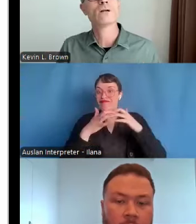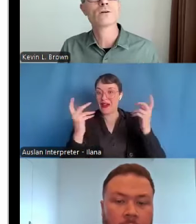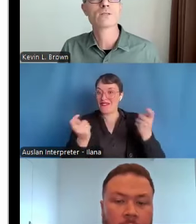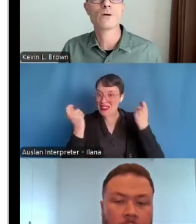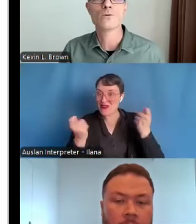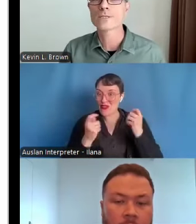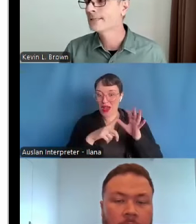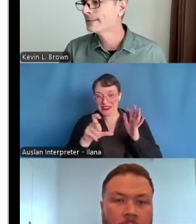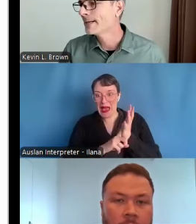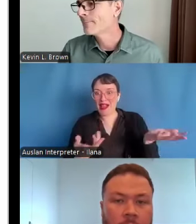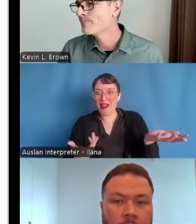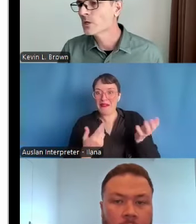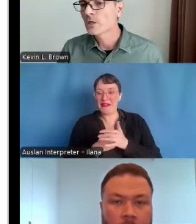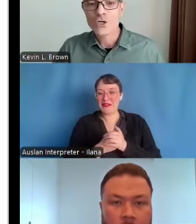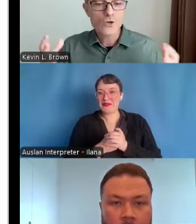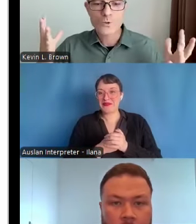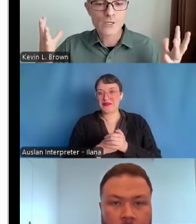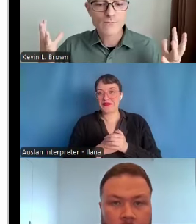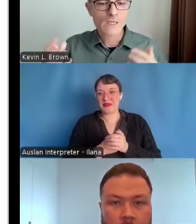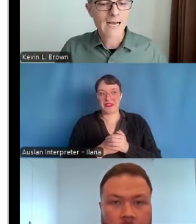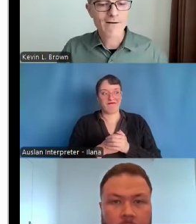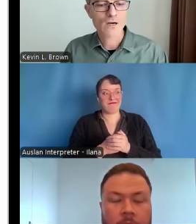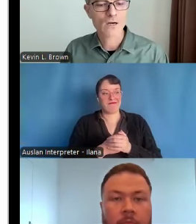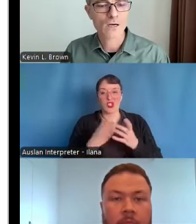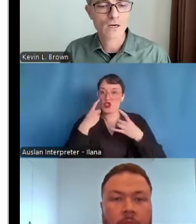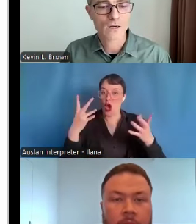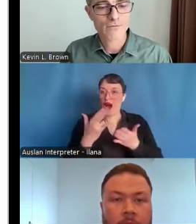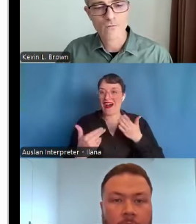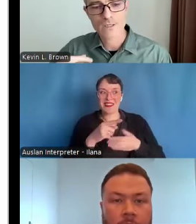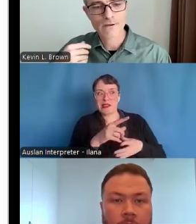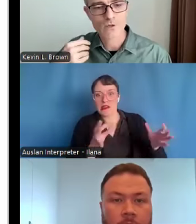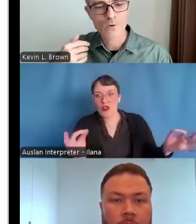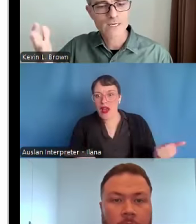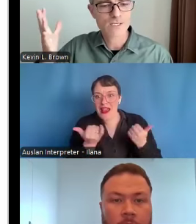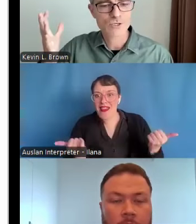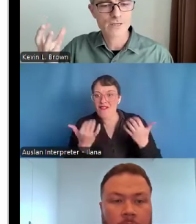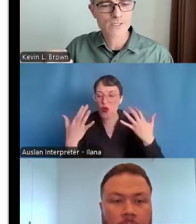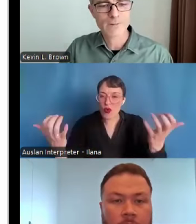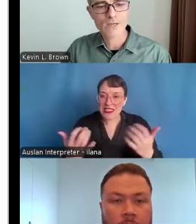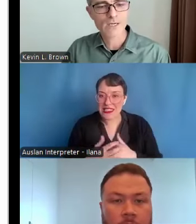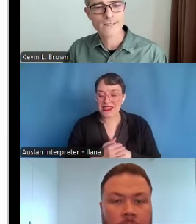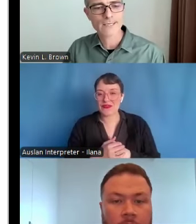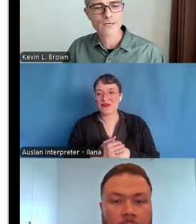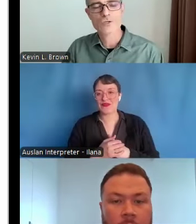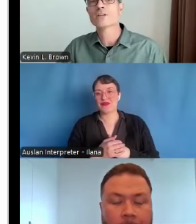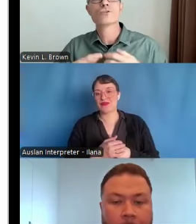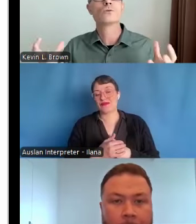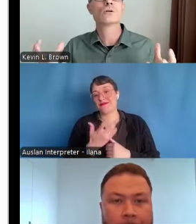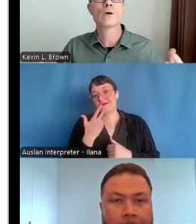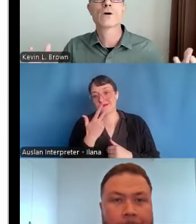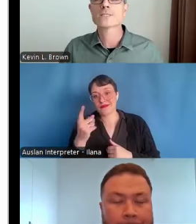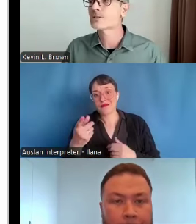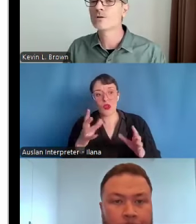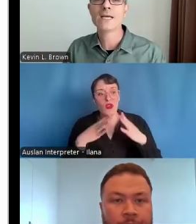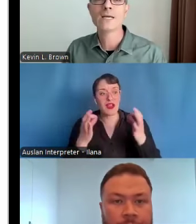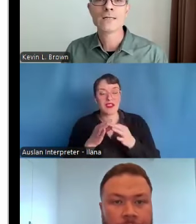kind of underexposed. You could have if you're an organization that's maybe serving children